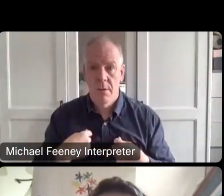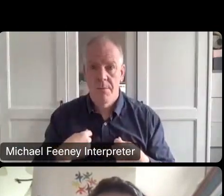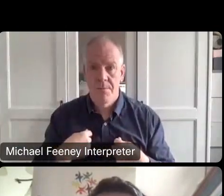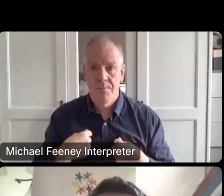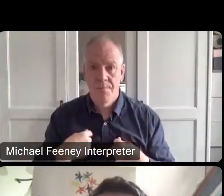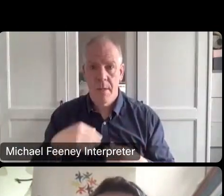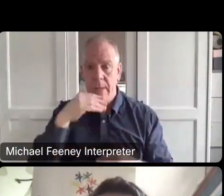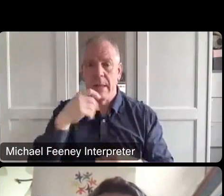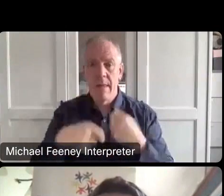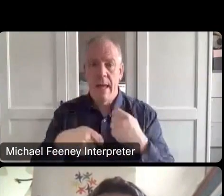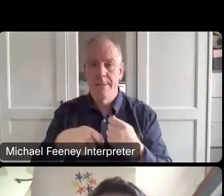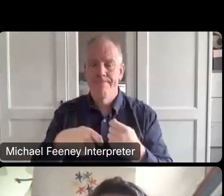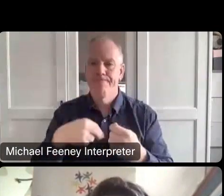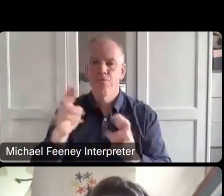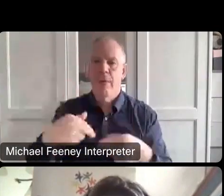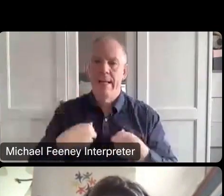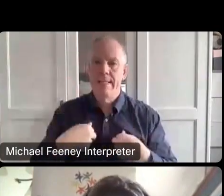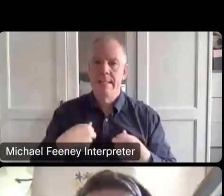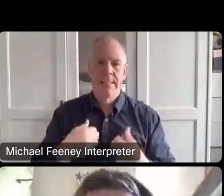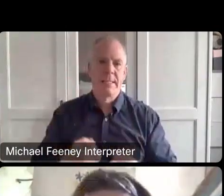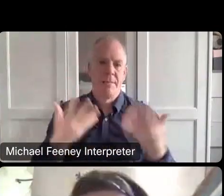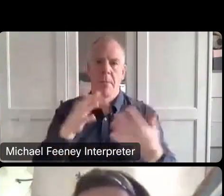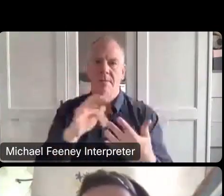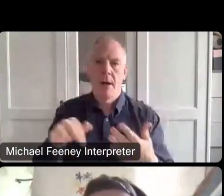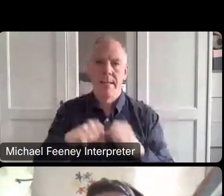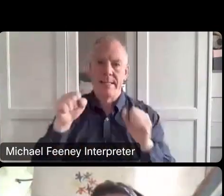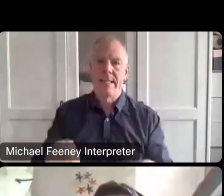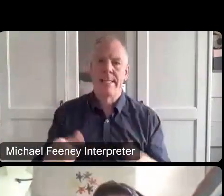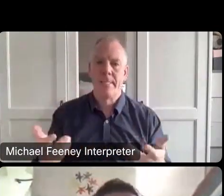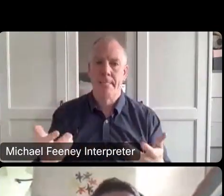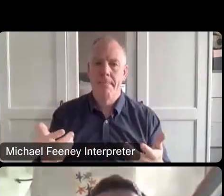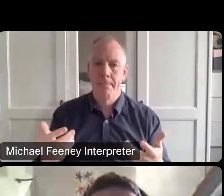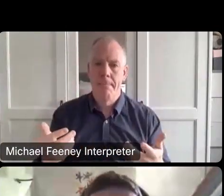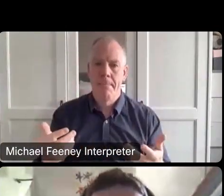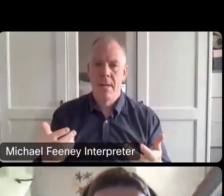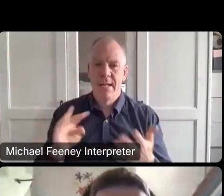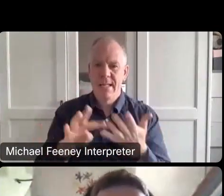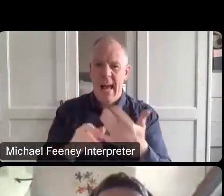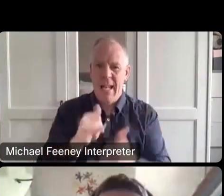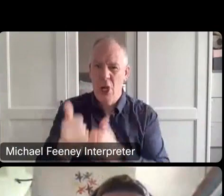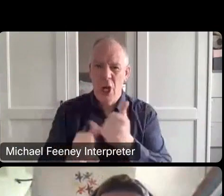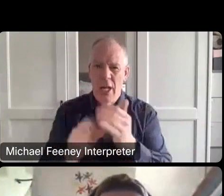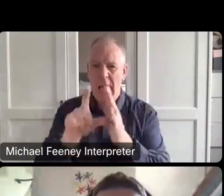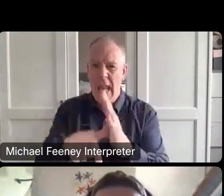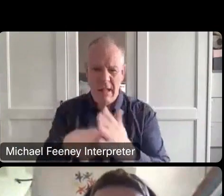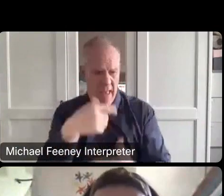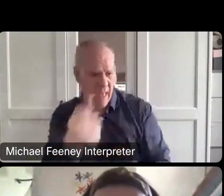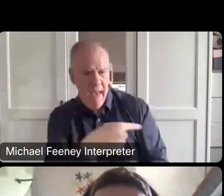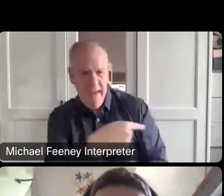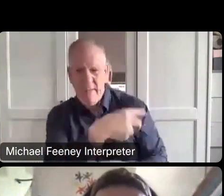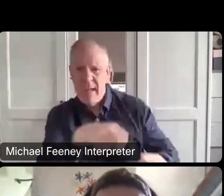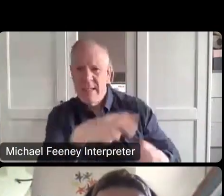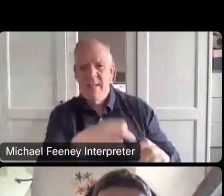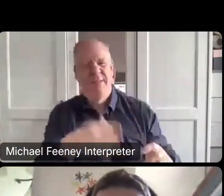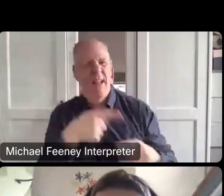I suppose, confirmed my feeling of being abandoned by the system at the time. You know, to read that 9 years later, I thought, well, I sensed that from early on,